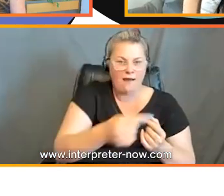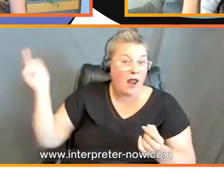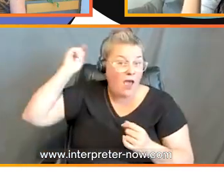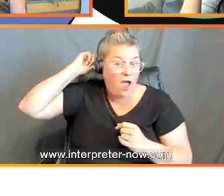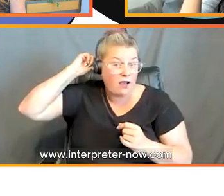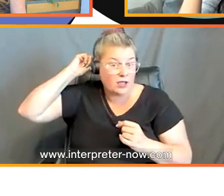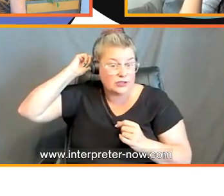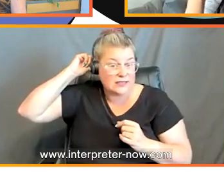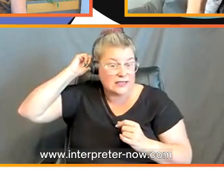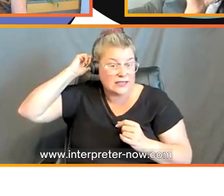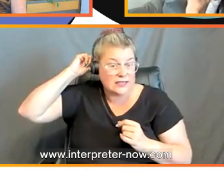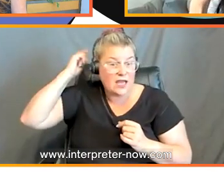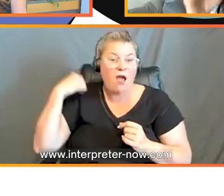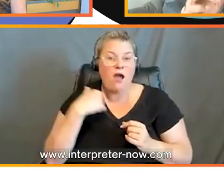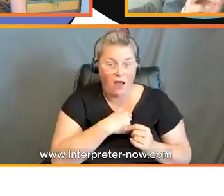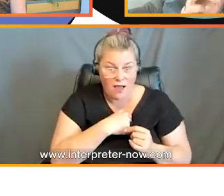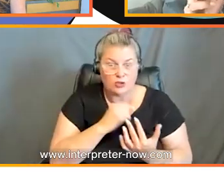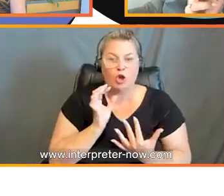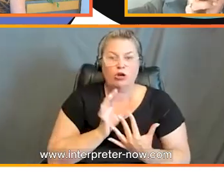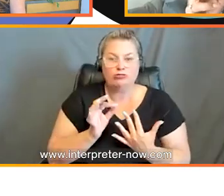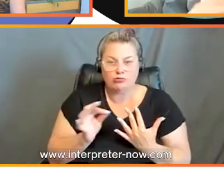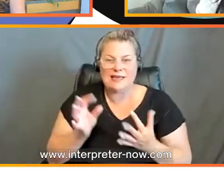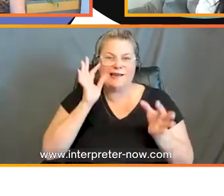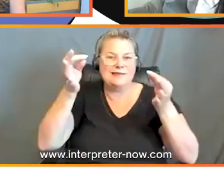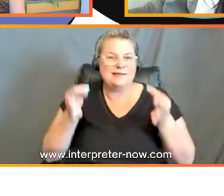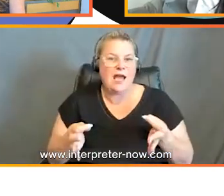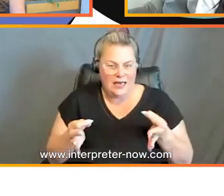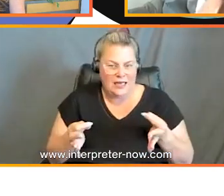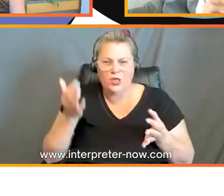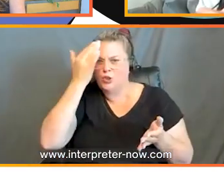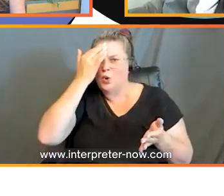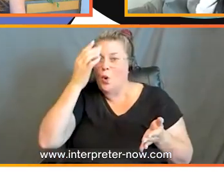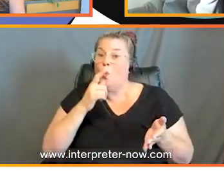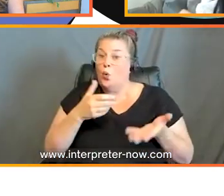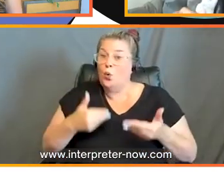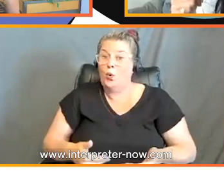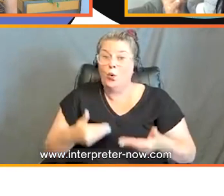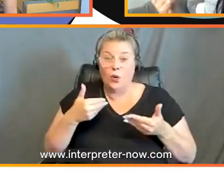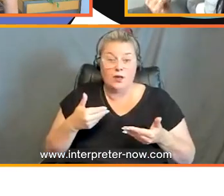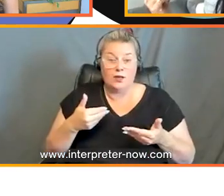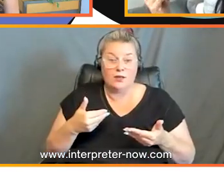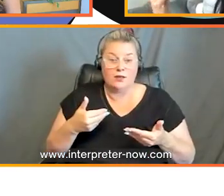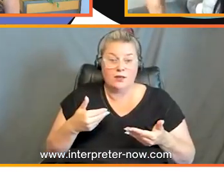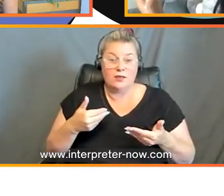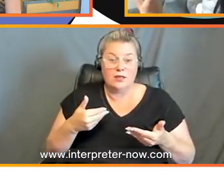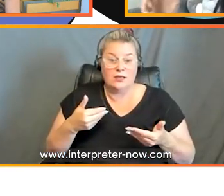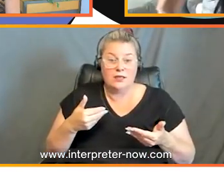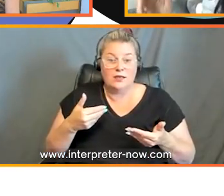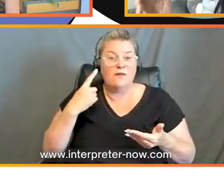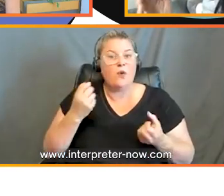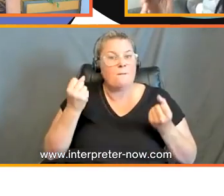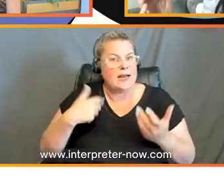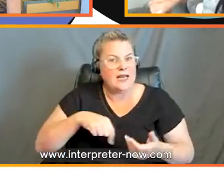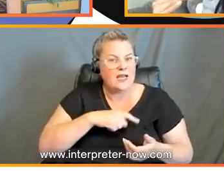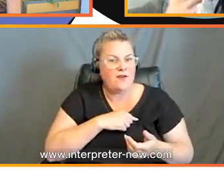us choosing, deciding to know who we are. And when I say know who we are, for a lot of us, we